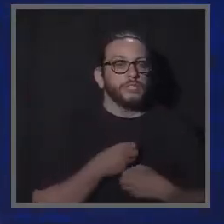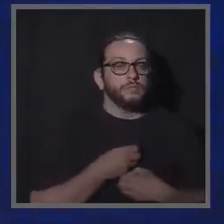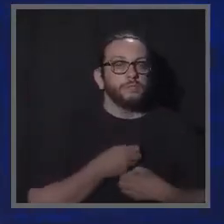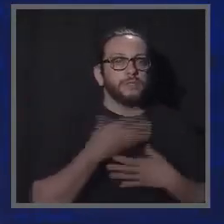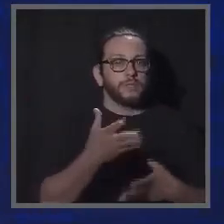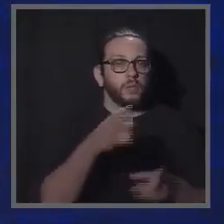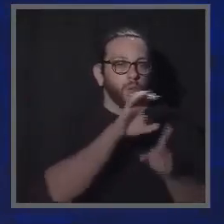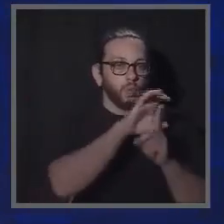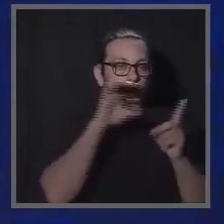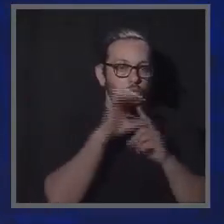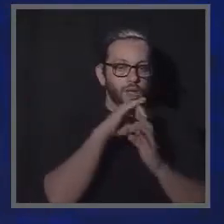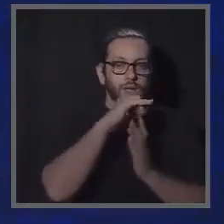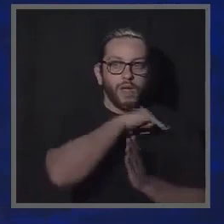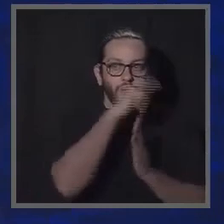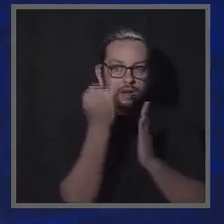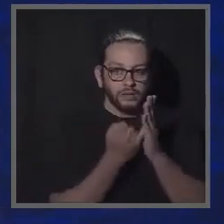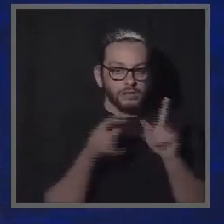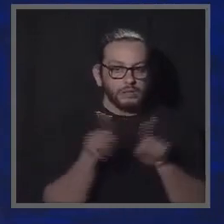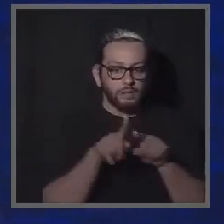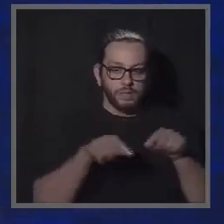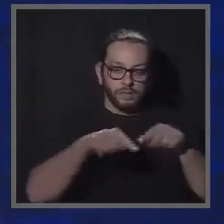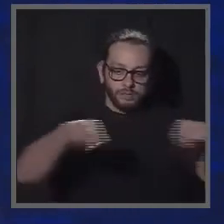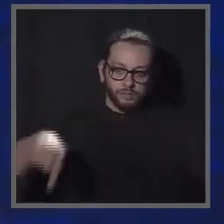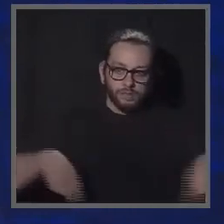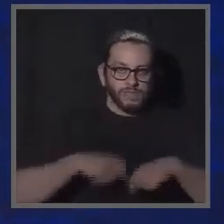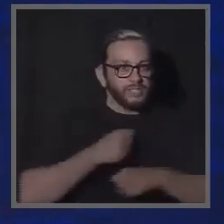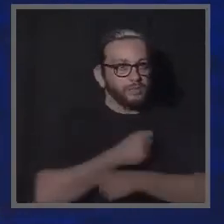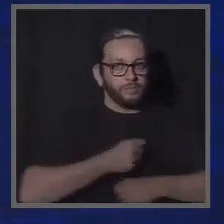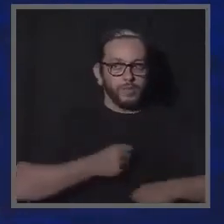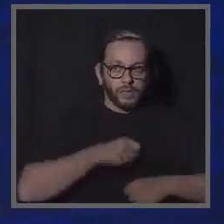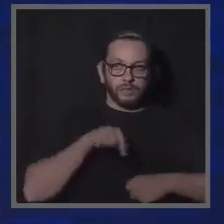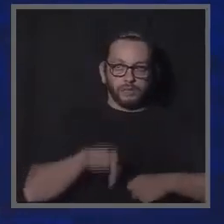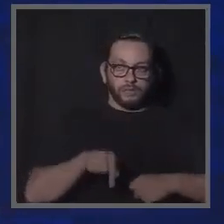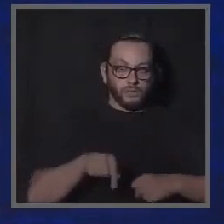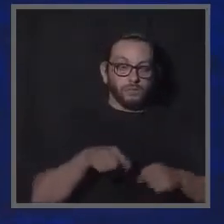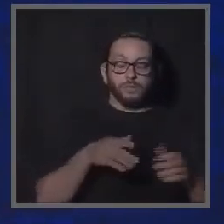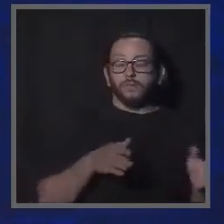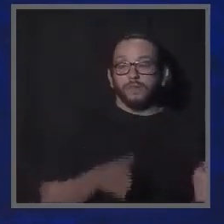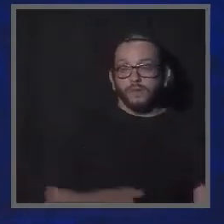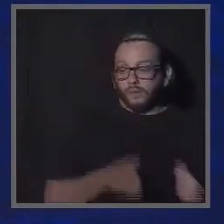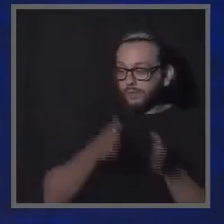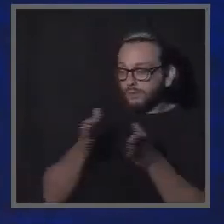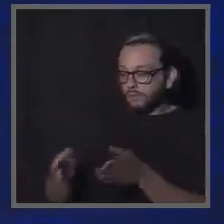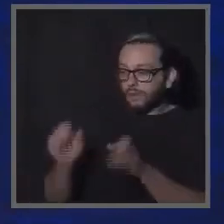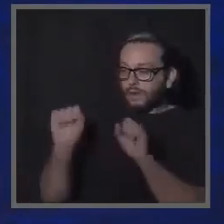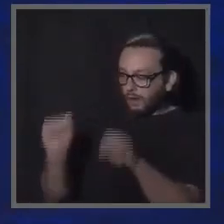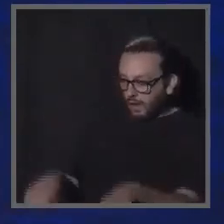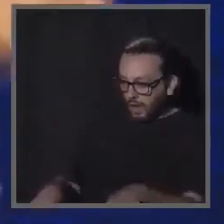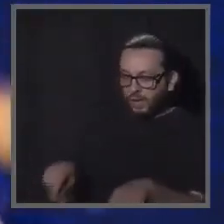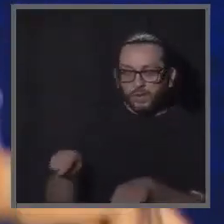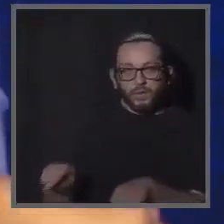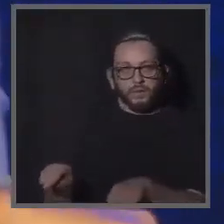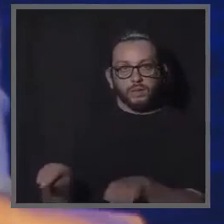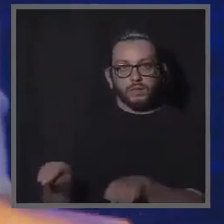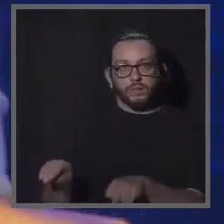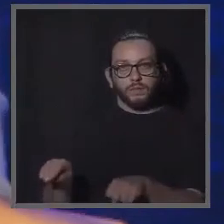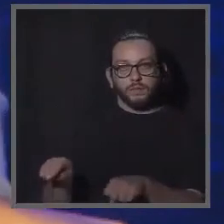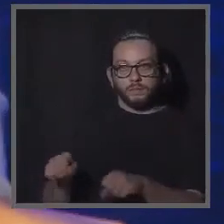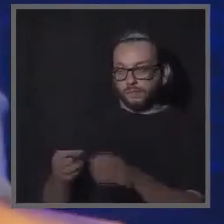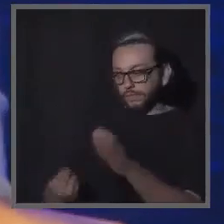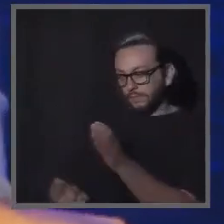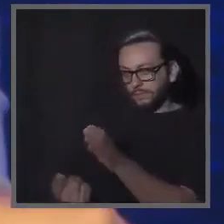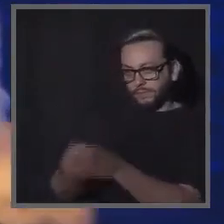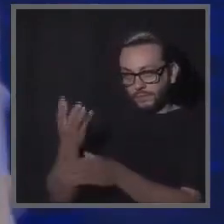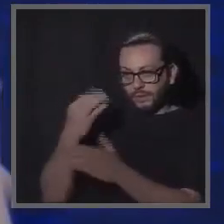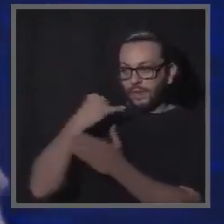analyze this type of participation, cultural and artistic participation, as a space that on one hand it allows for the reinvention of